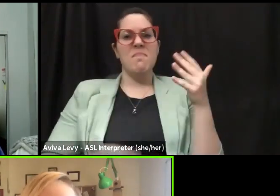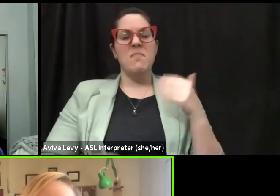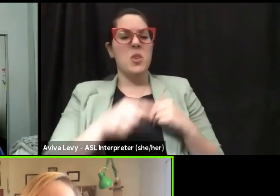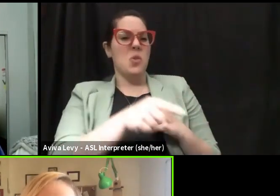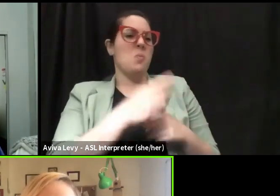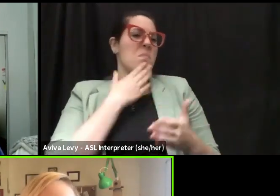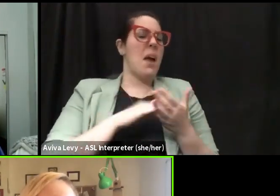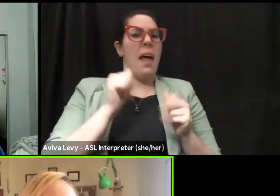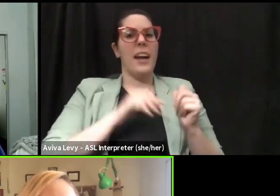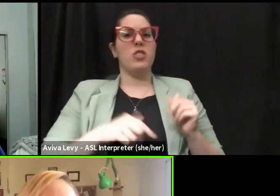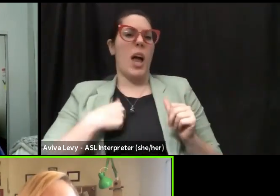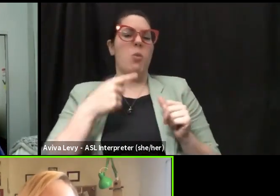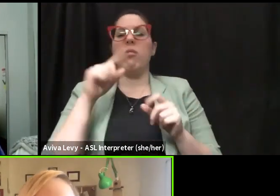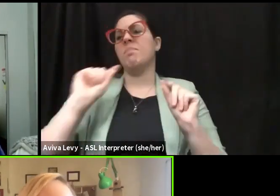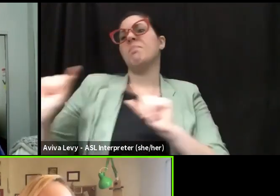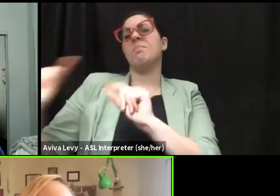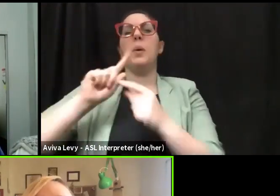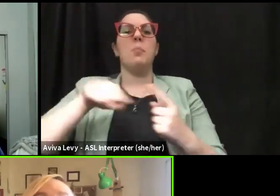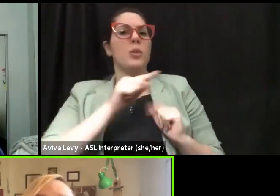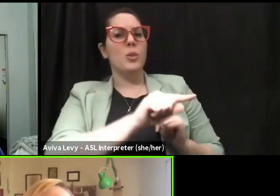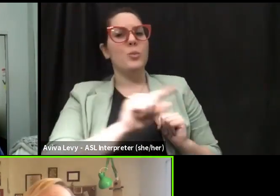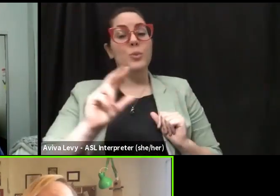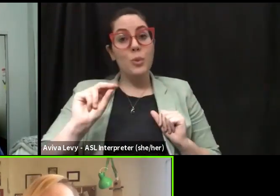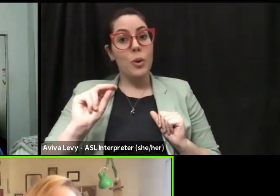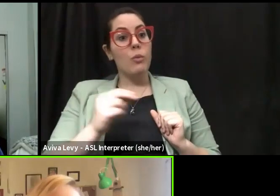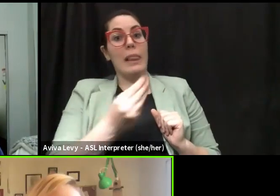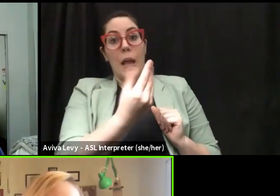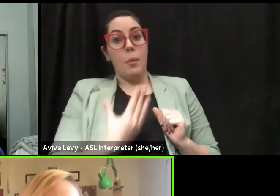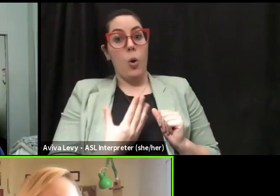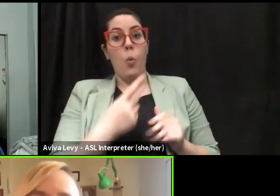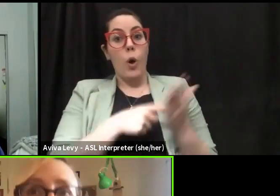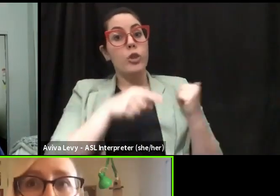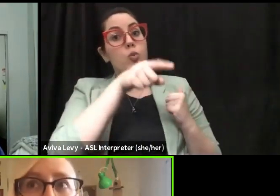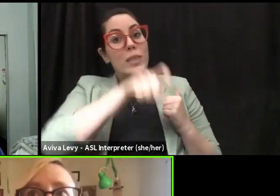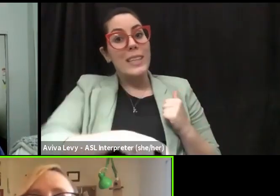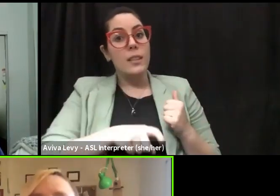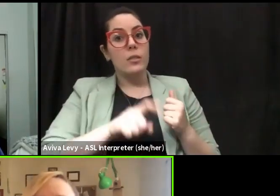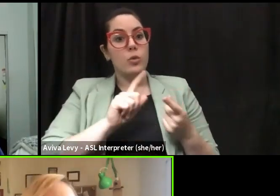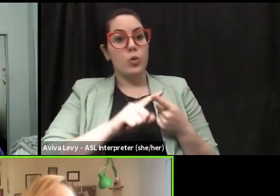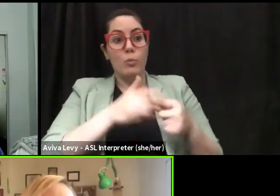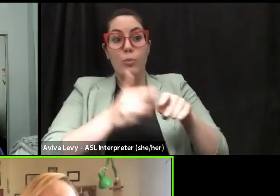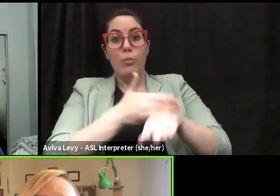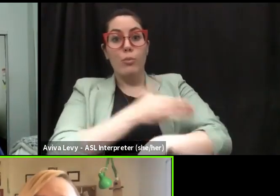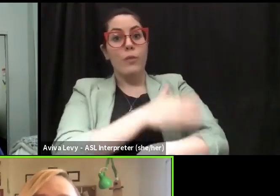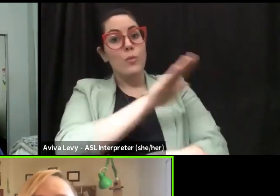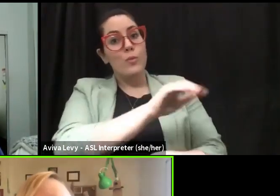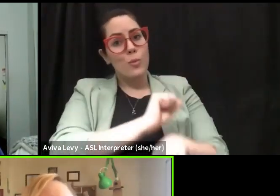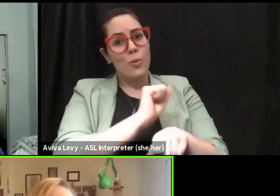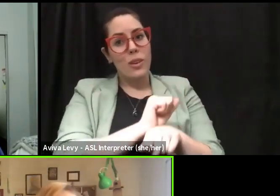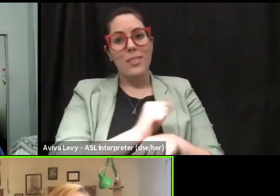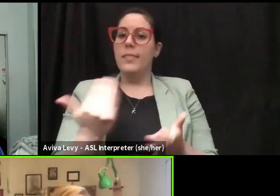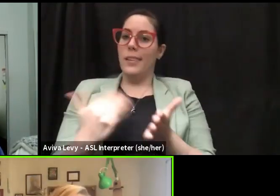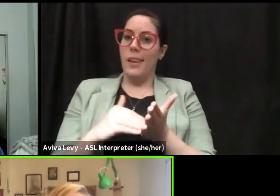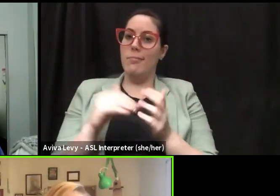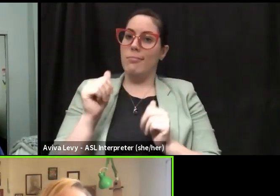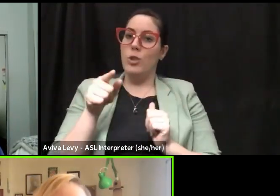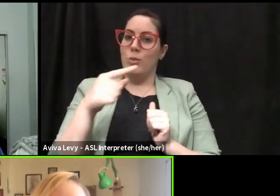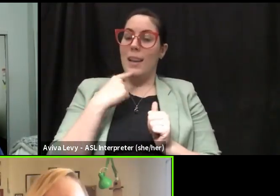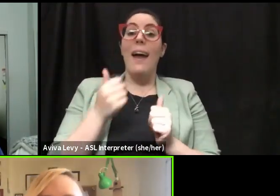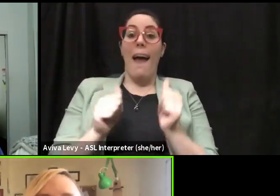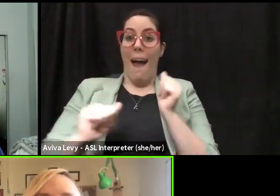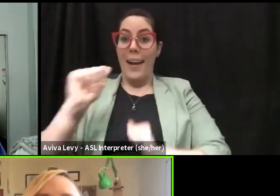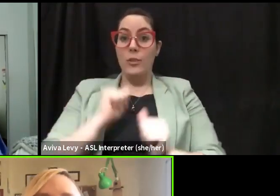actor just because you ask for what you need to do your best work. Like actors, as you said, are the most vulnerable folks in